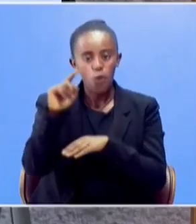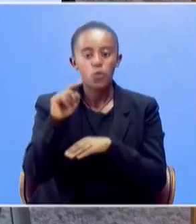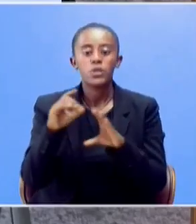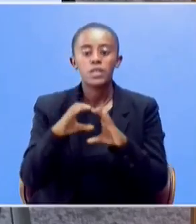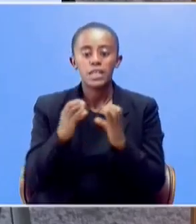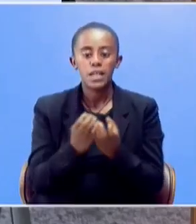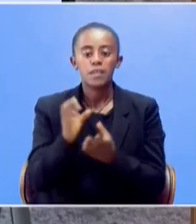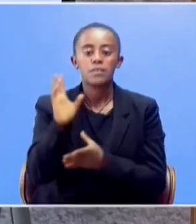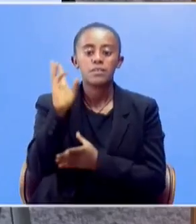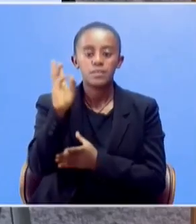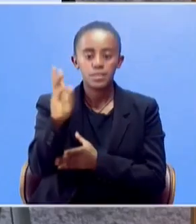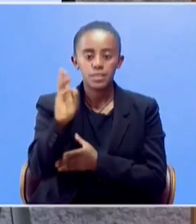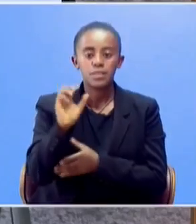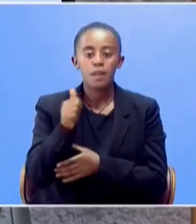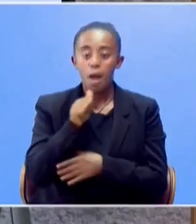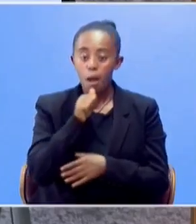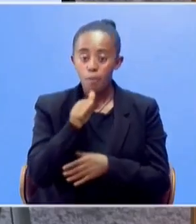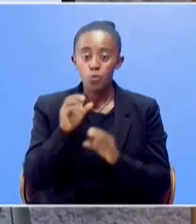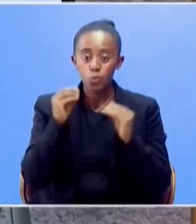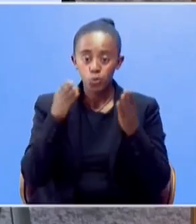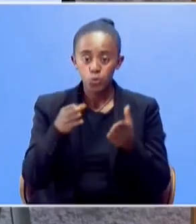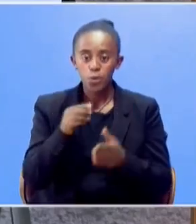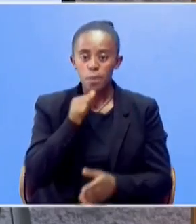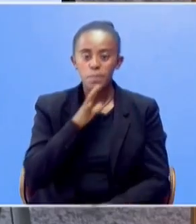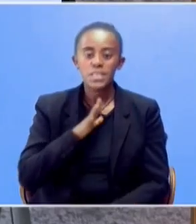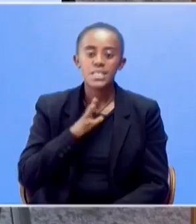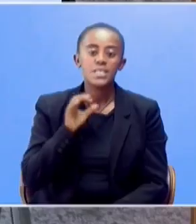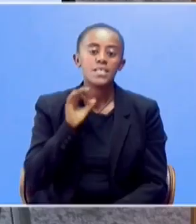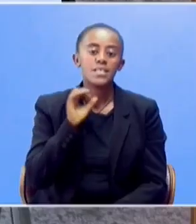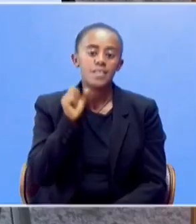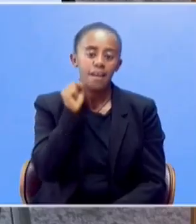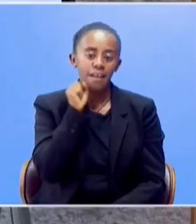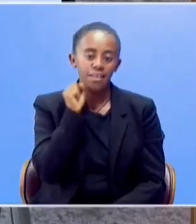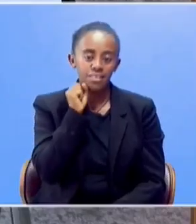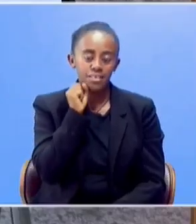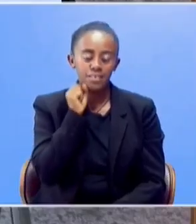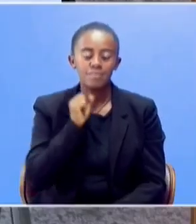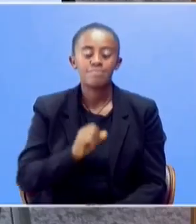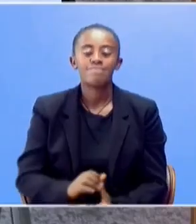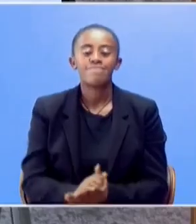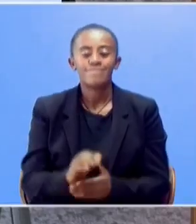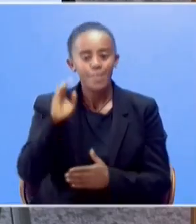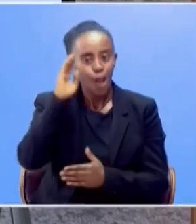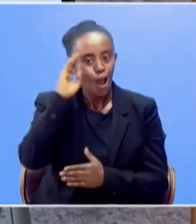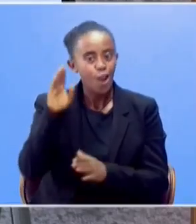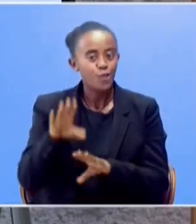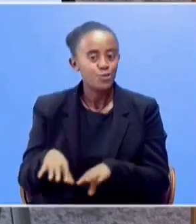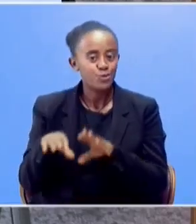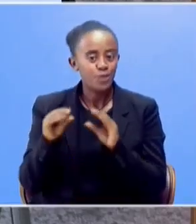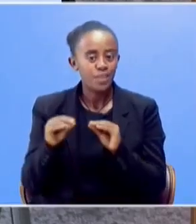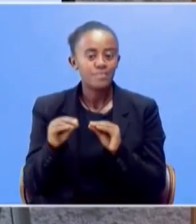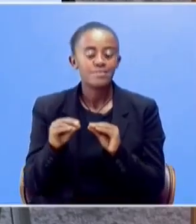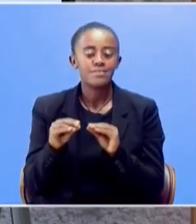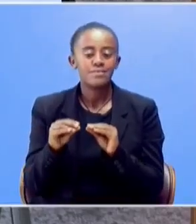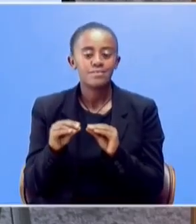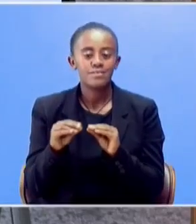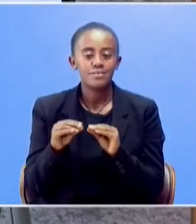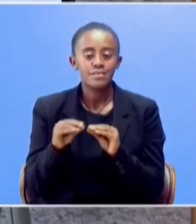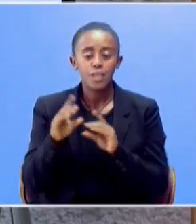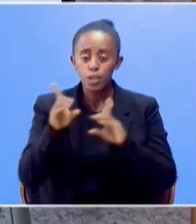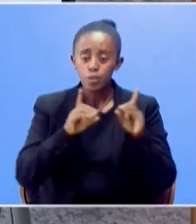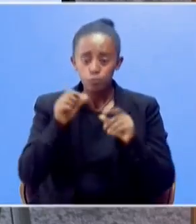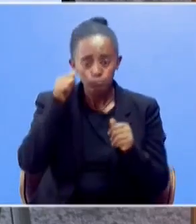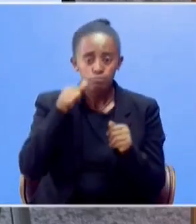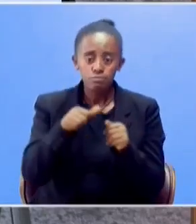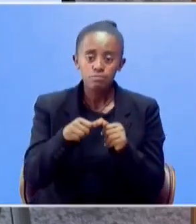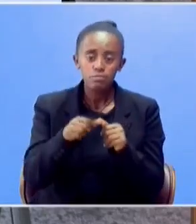6, and I'm your teacher, Miss Sanait. Hello, students. Do you remember